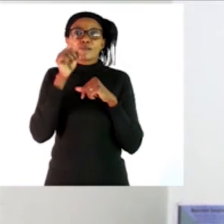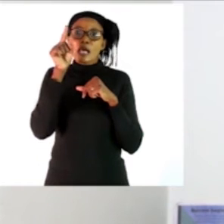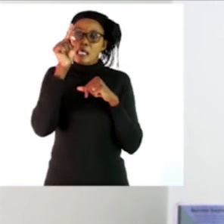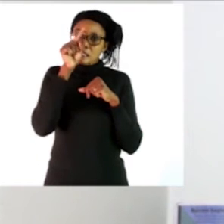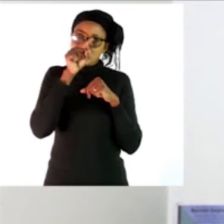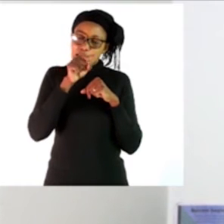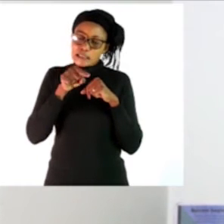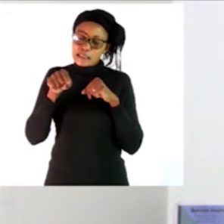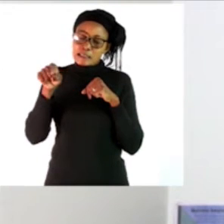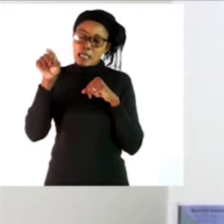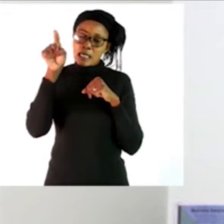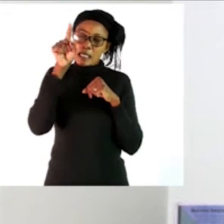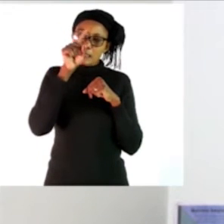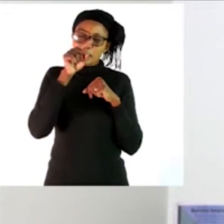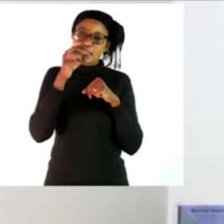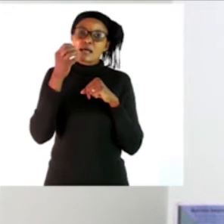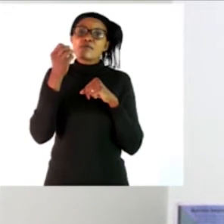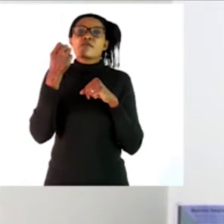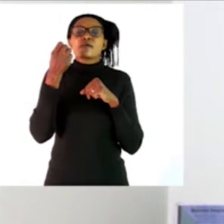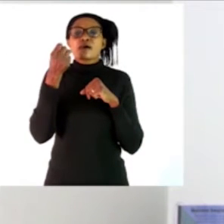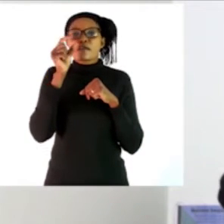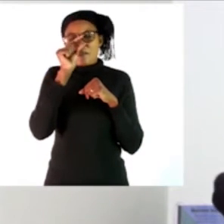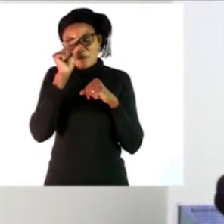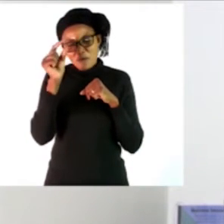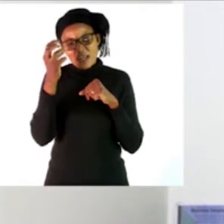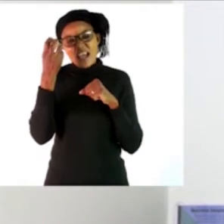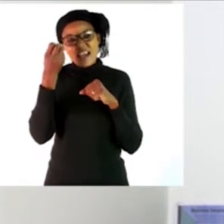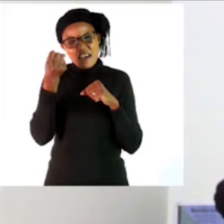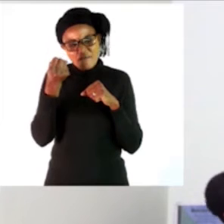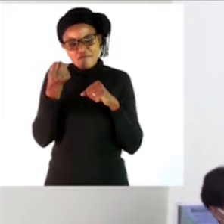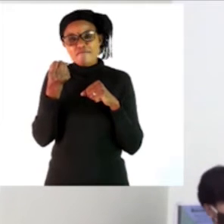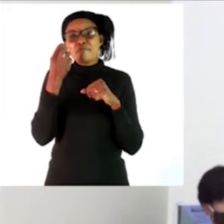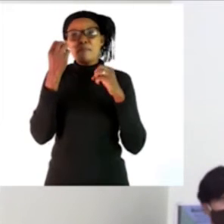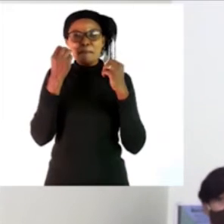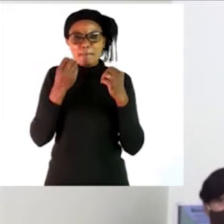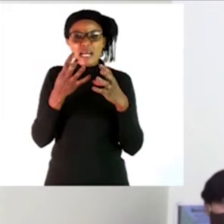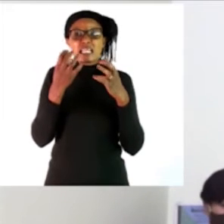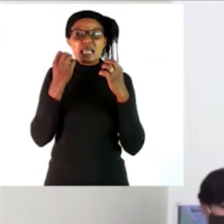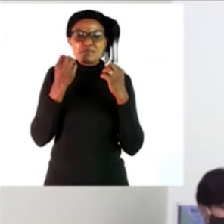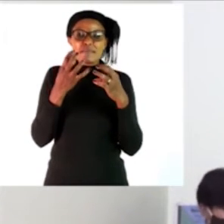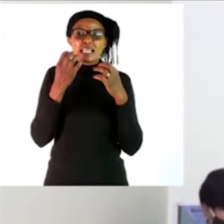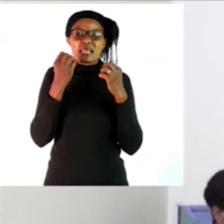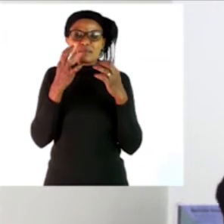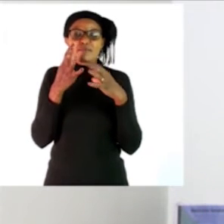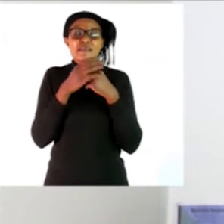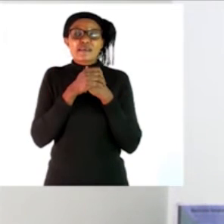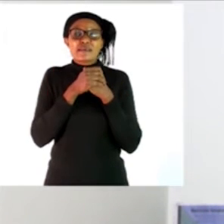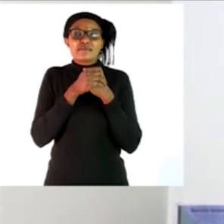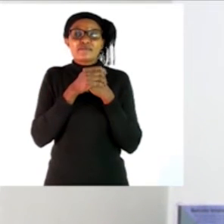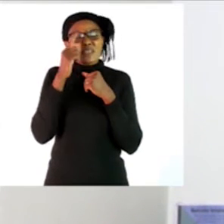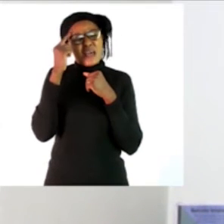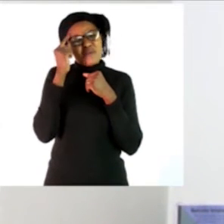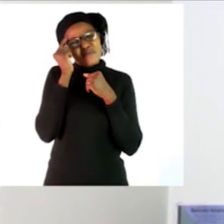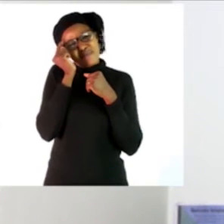circle the word that is the most on this page. So you have to go think now